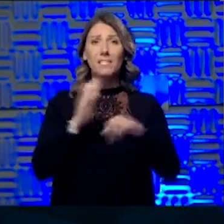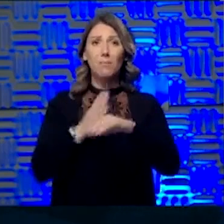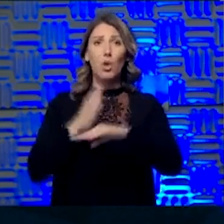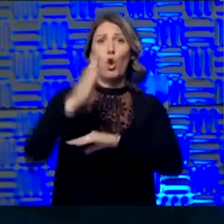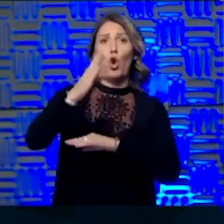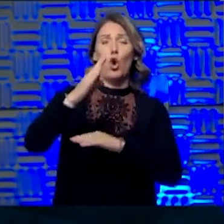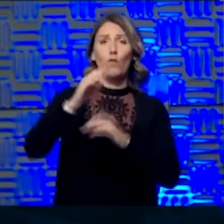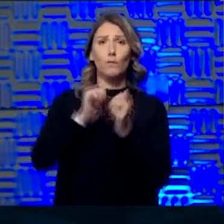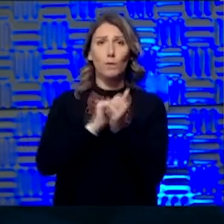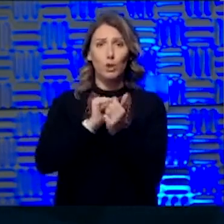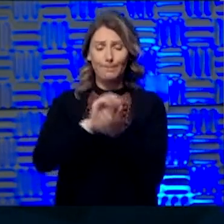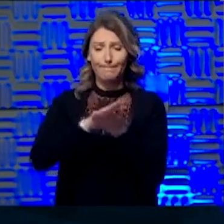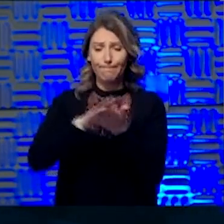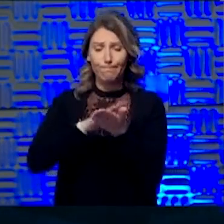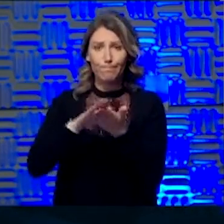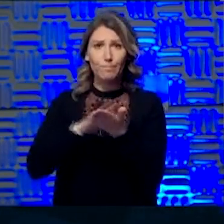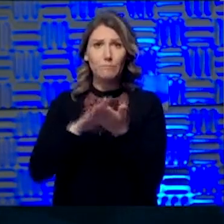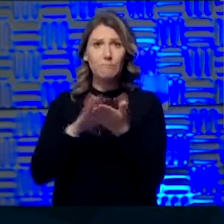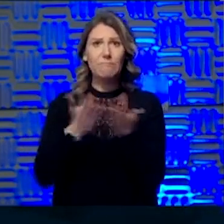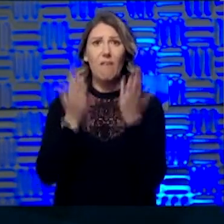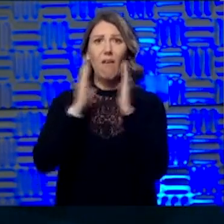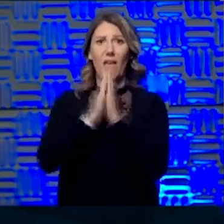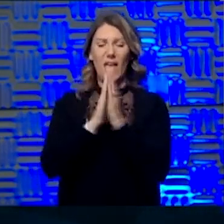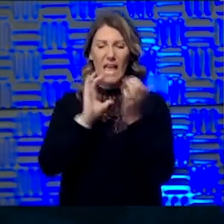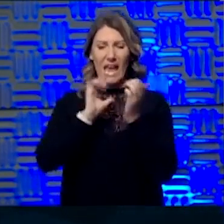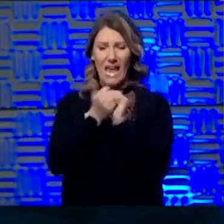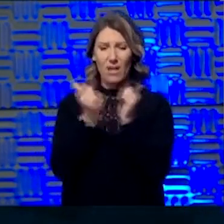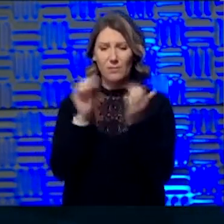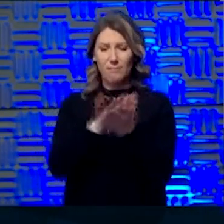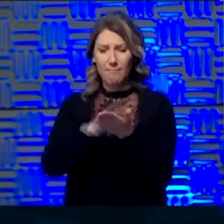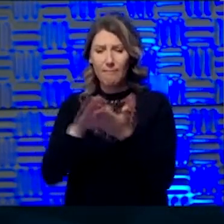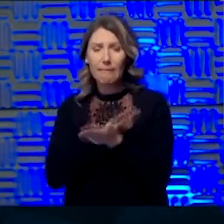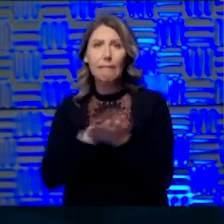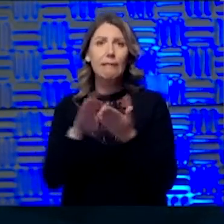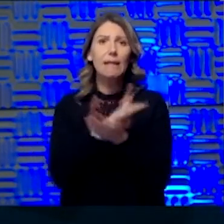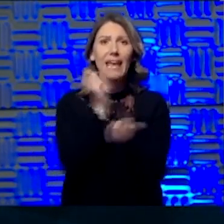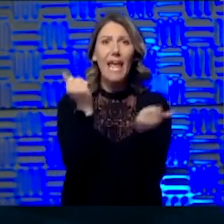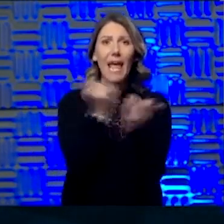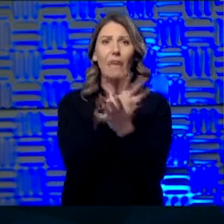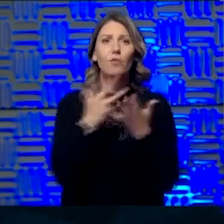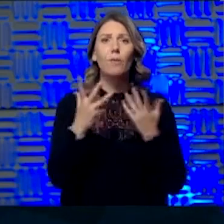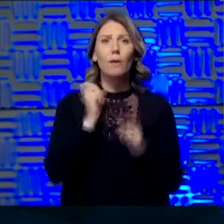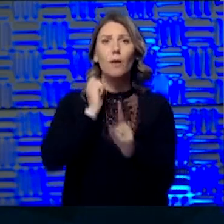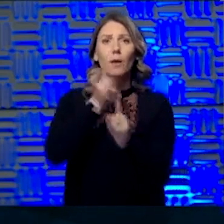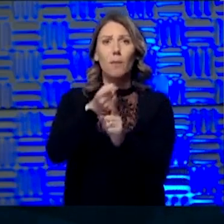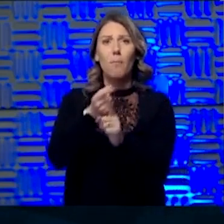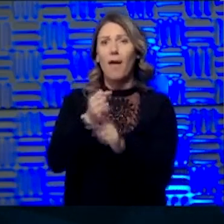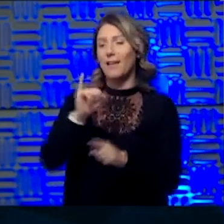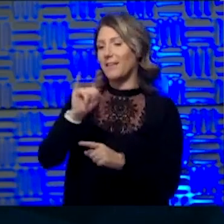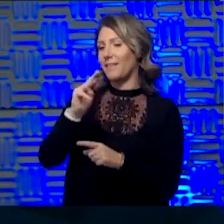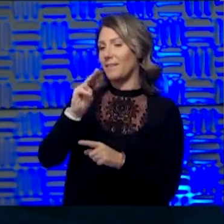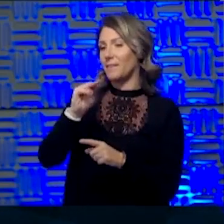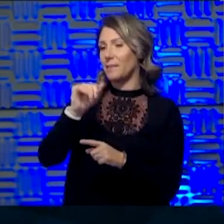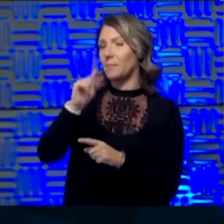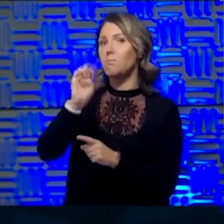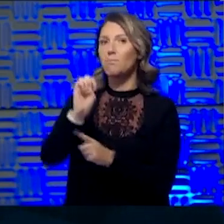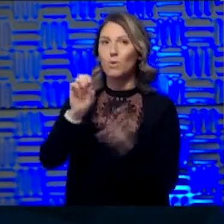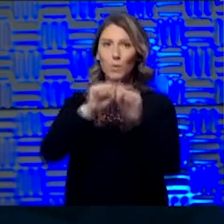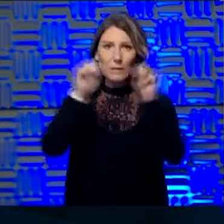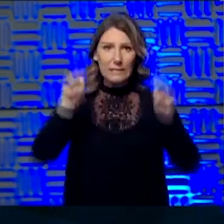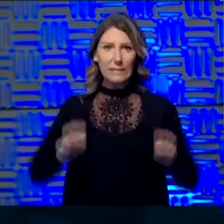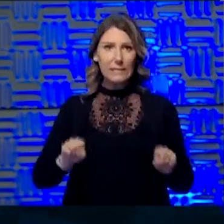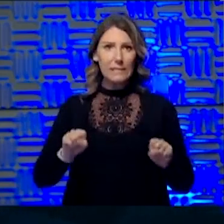sanitizing. Somebody was asking, how is cleaning everything going to impact our immune system? And just somebody else just wanted to know, are